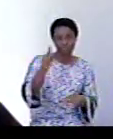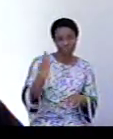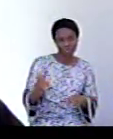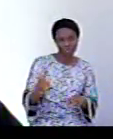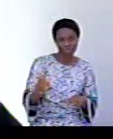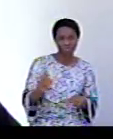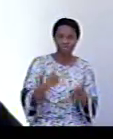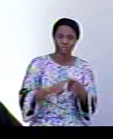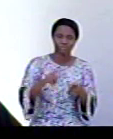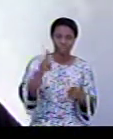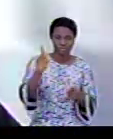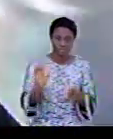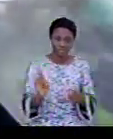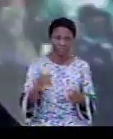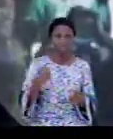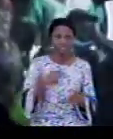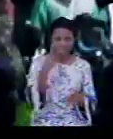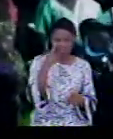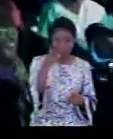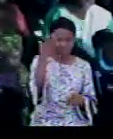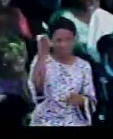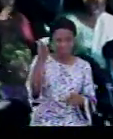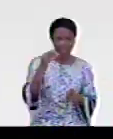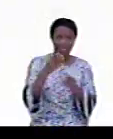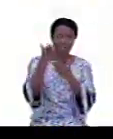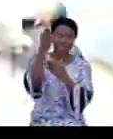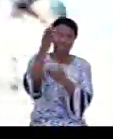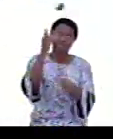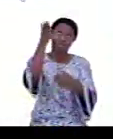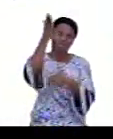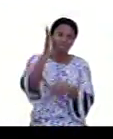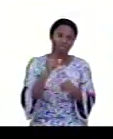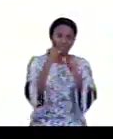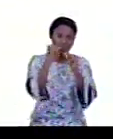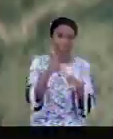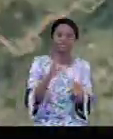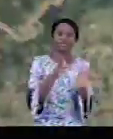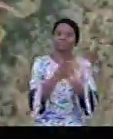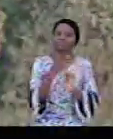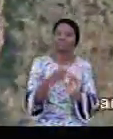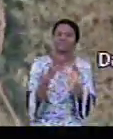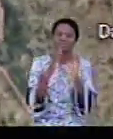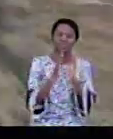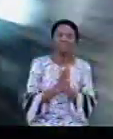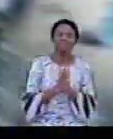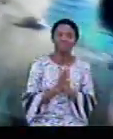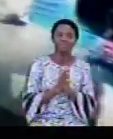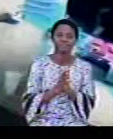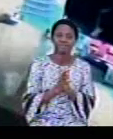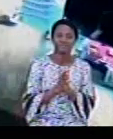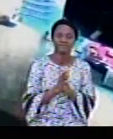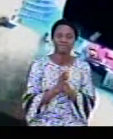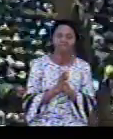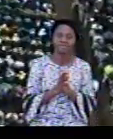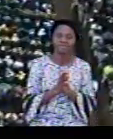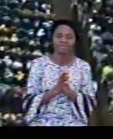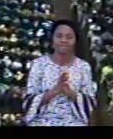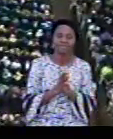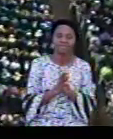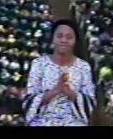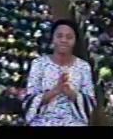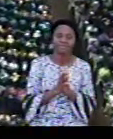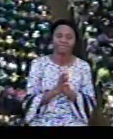We'll see you there. God bless. It's true. The GCK is flying to Kwara State. And yes,